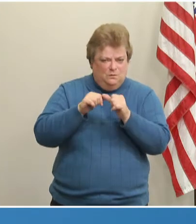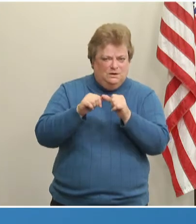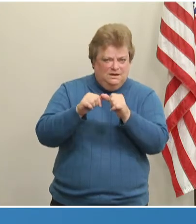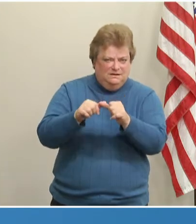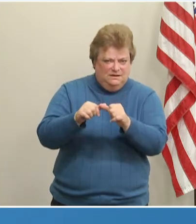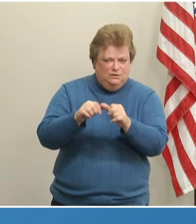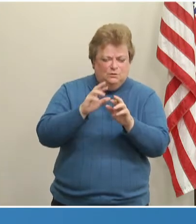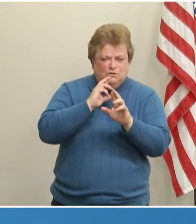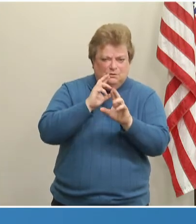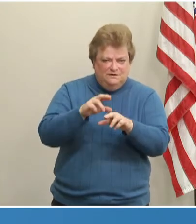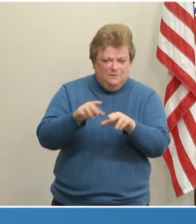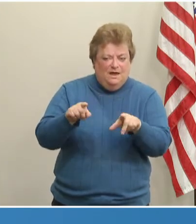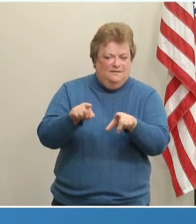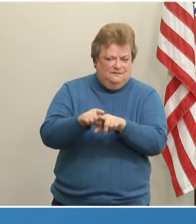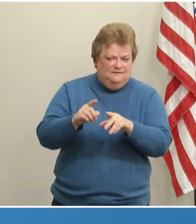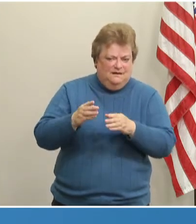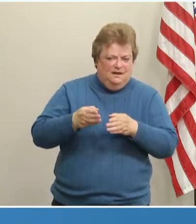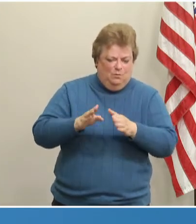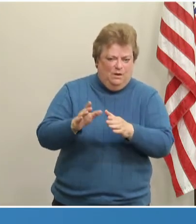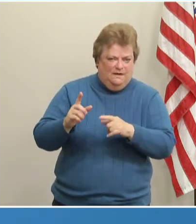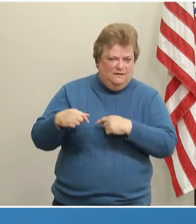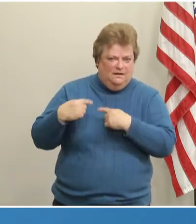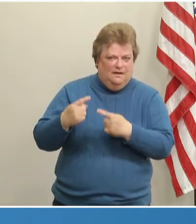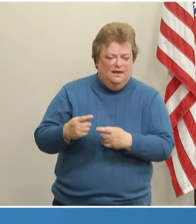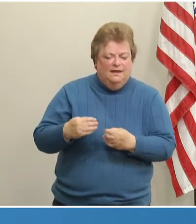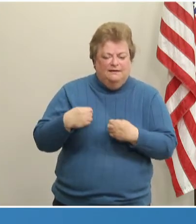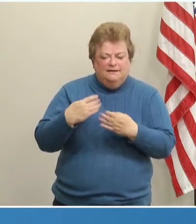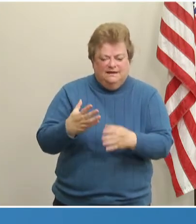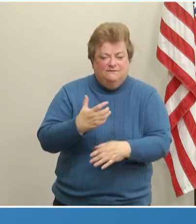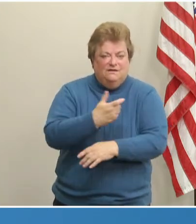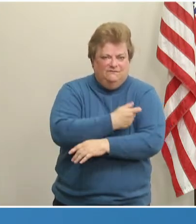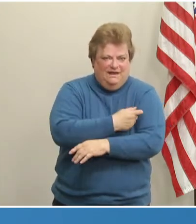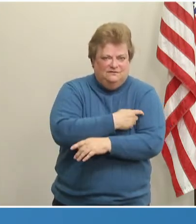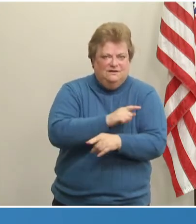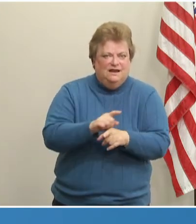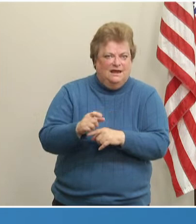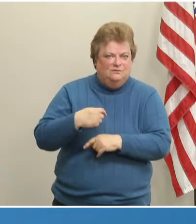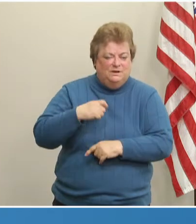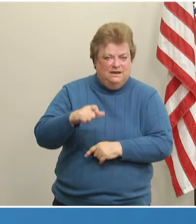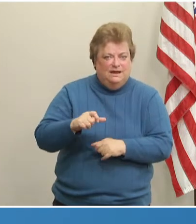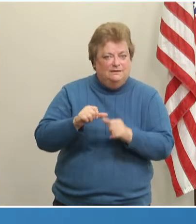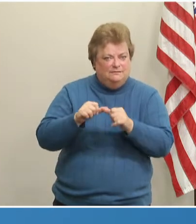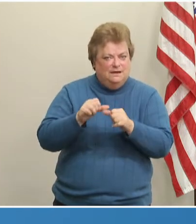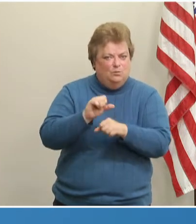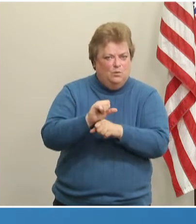and we'll be able to continue to provide vaccines as needed and keep working forward.